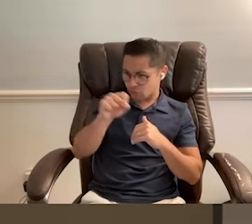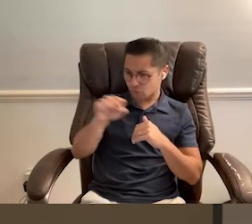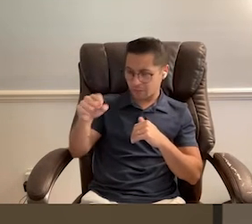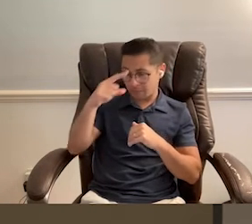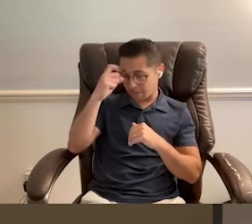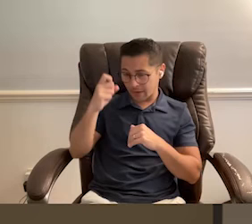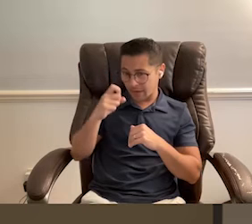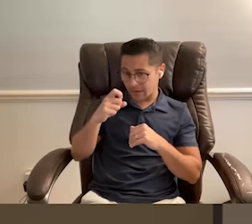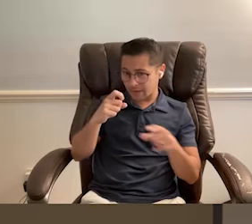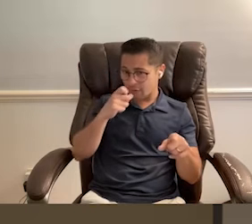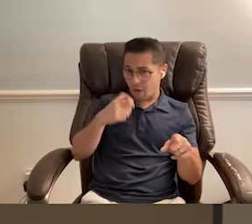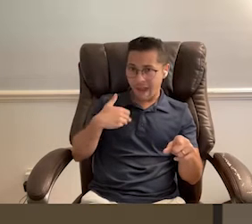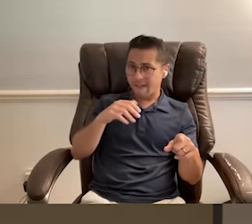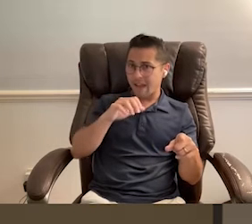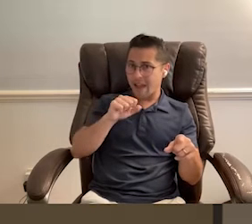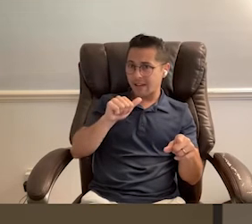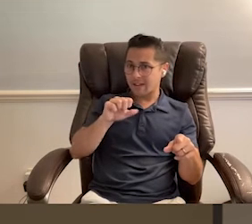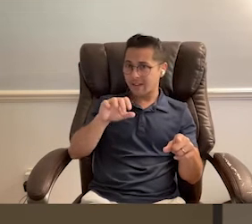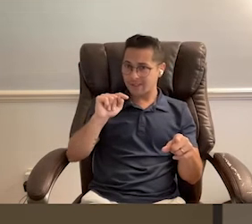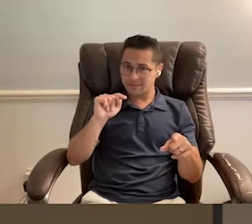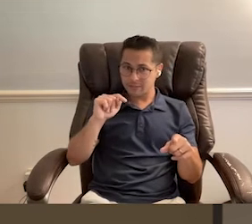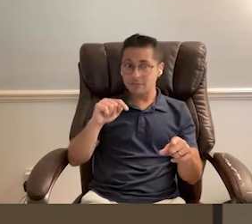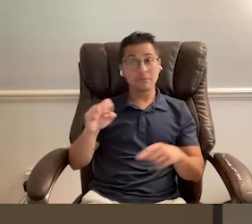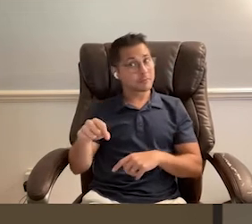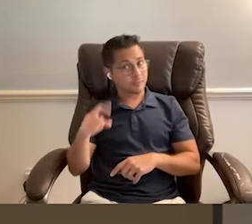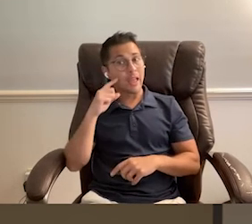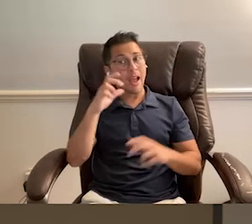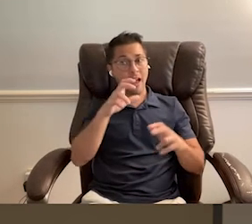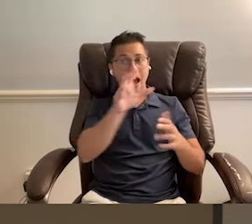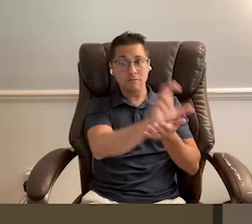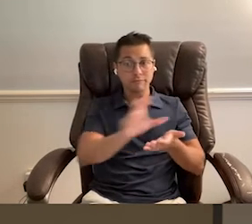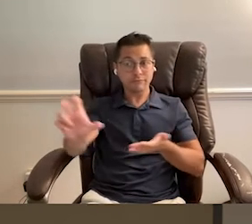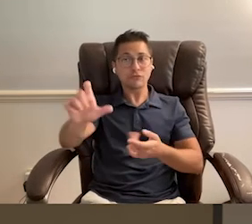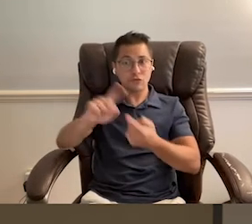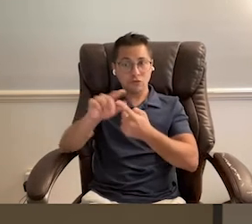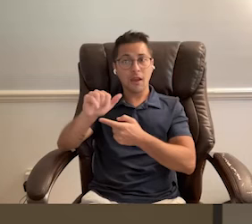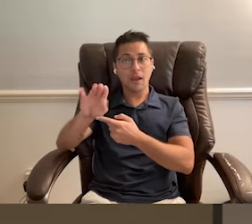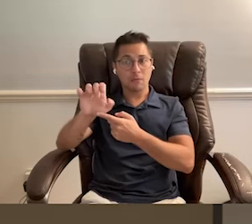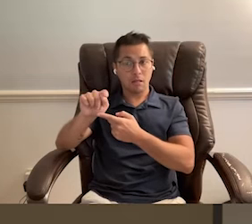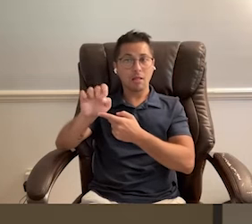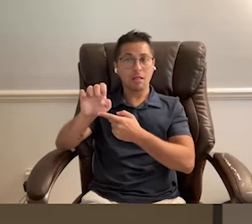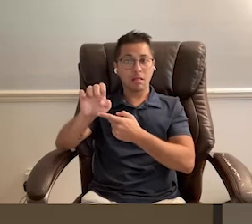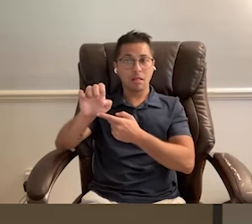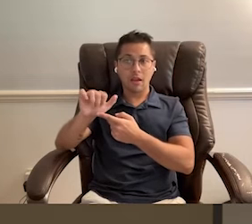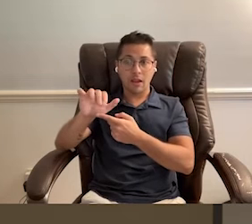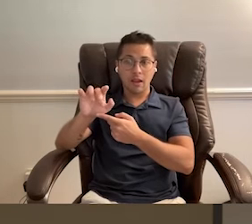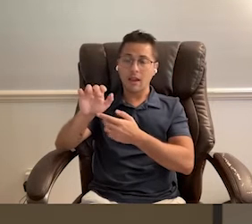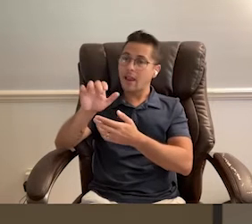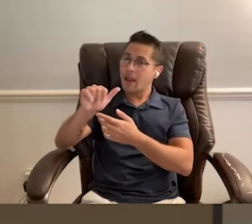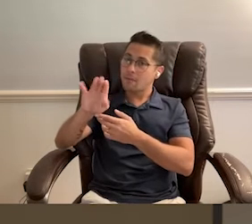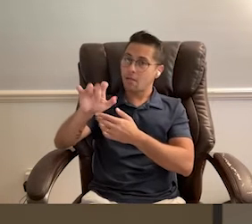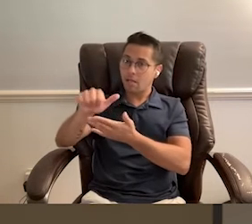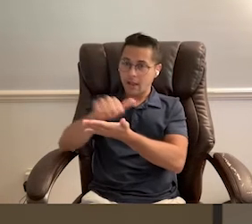assets, Yeah, but they need to dump that into an ABLE account to get them under assets. Yeah. really, so they can be used that way.